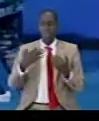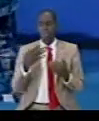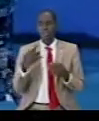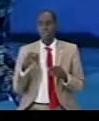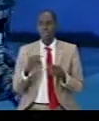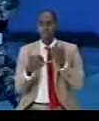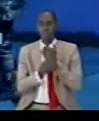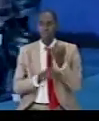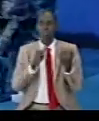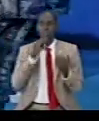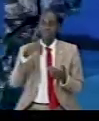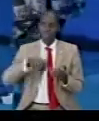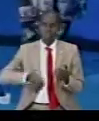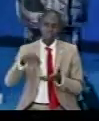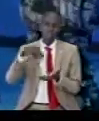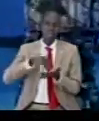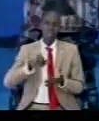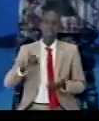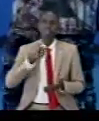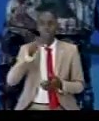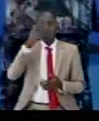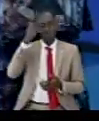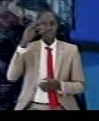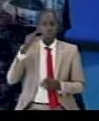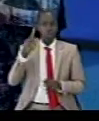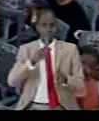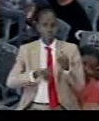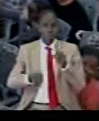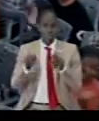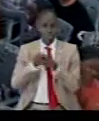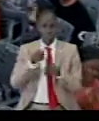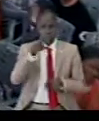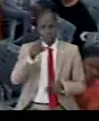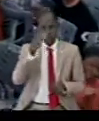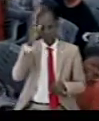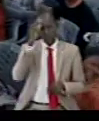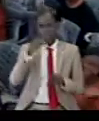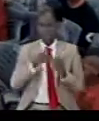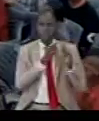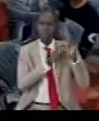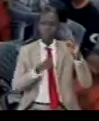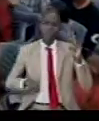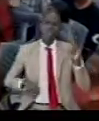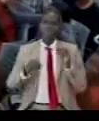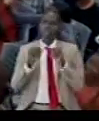this nation. Each time